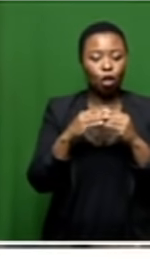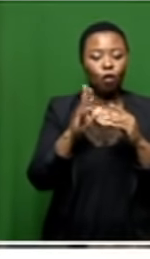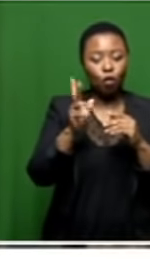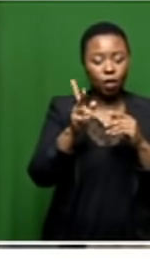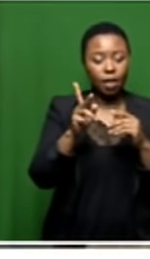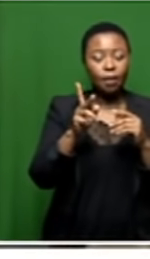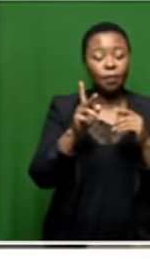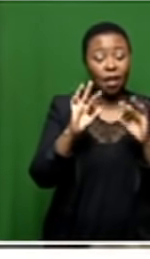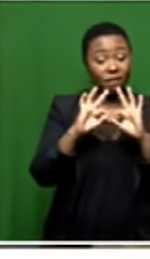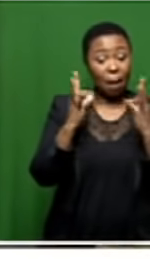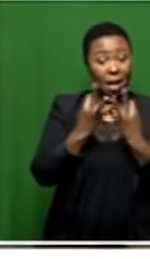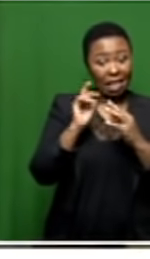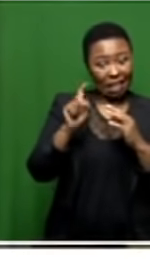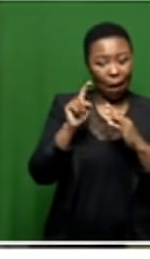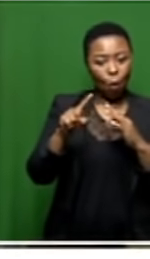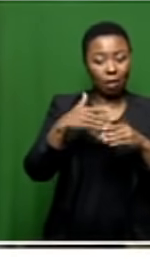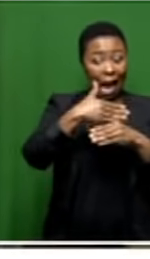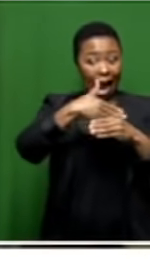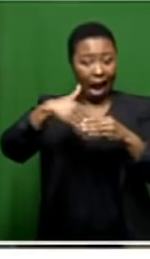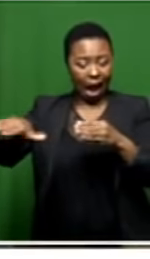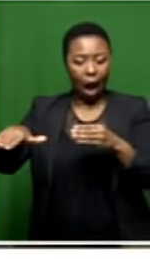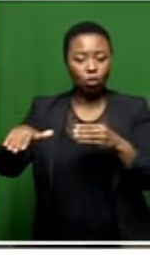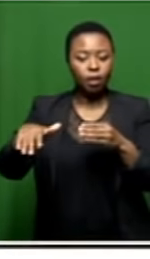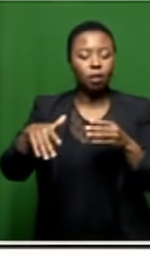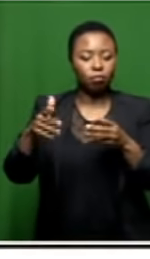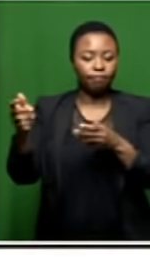family was supposed to come outside as well to receive